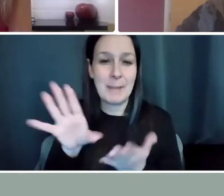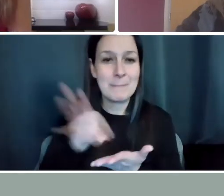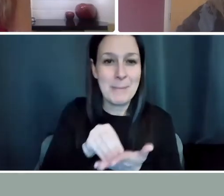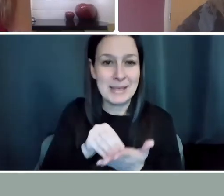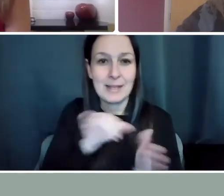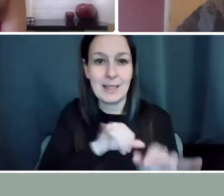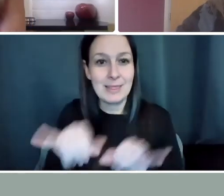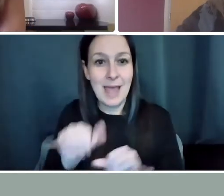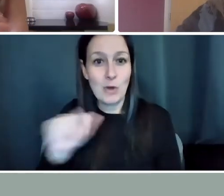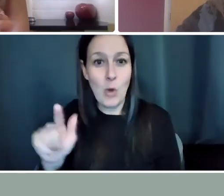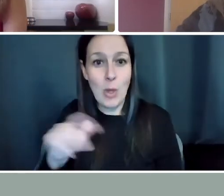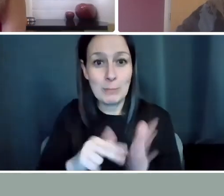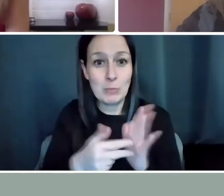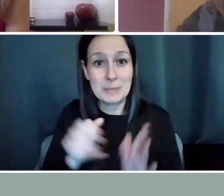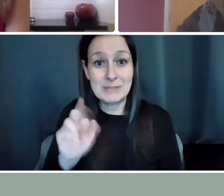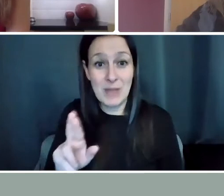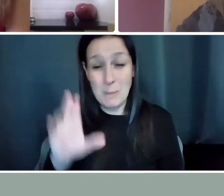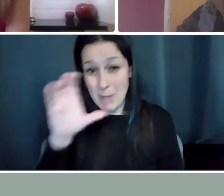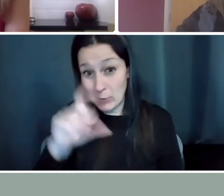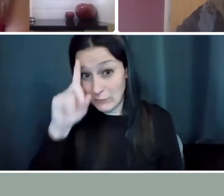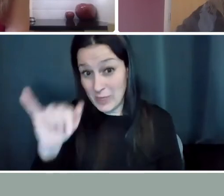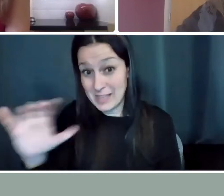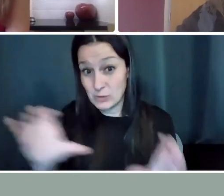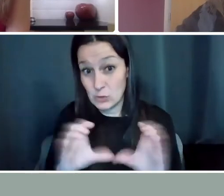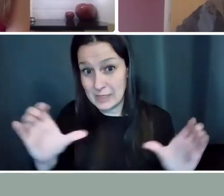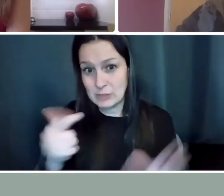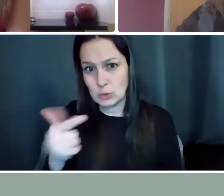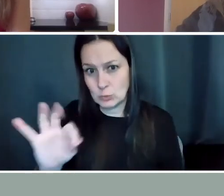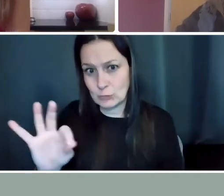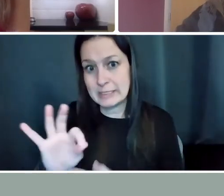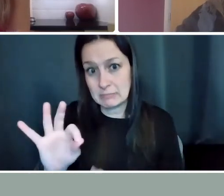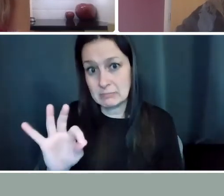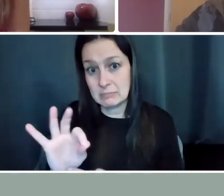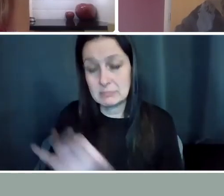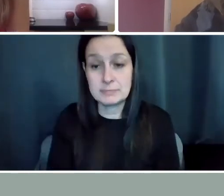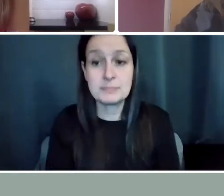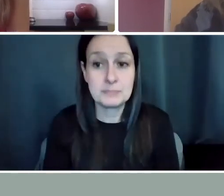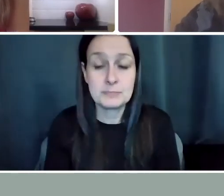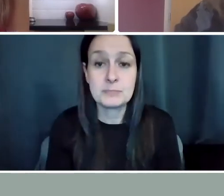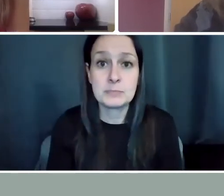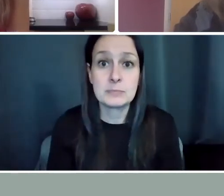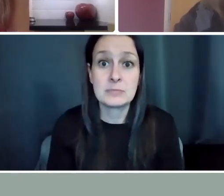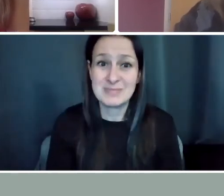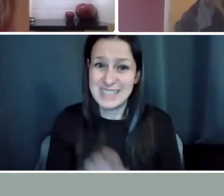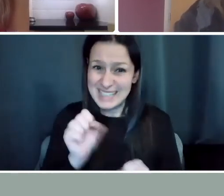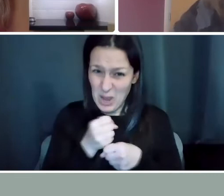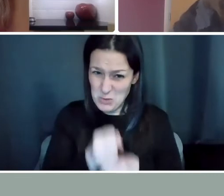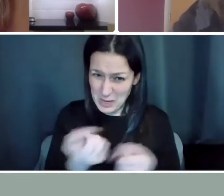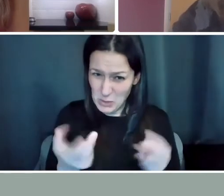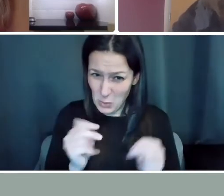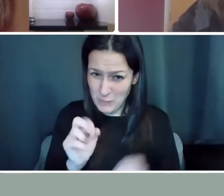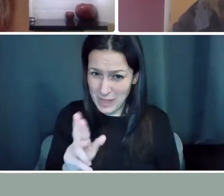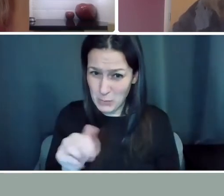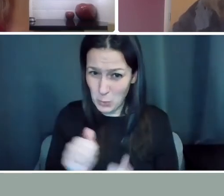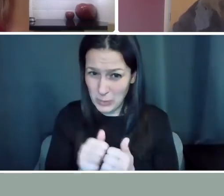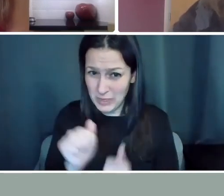But I think the easiest way is to look for that certification on the food package. Can you make your own flour with